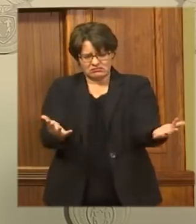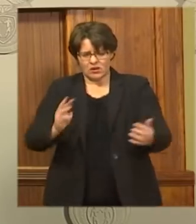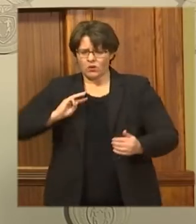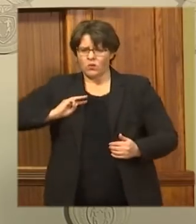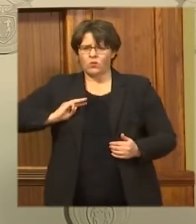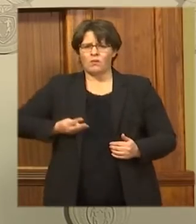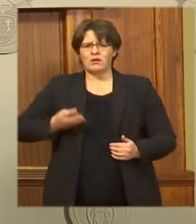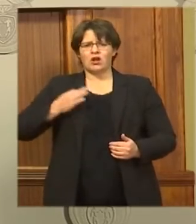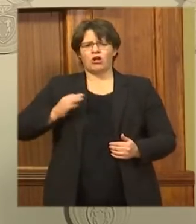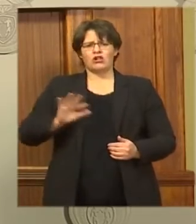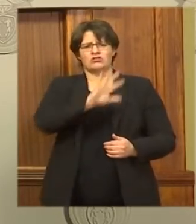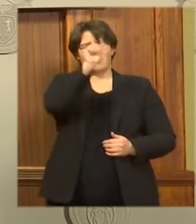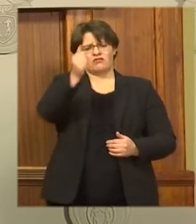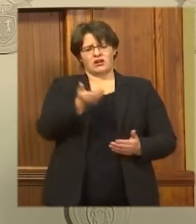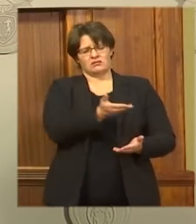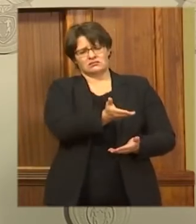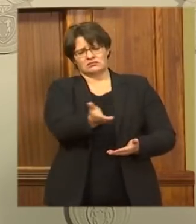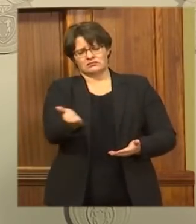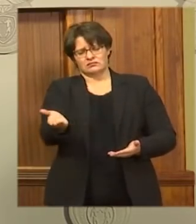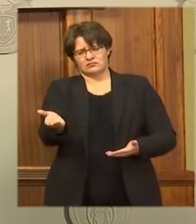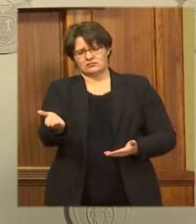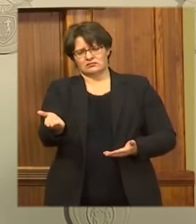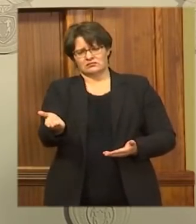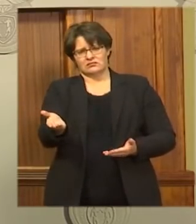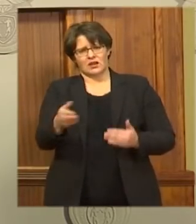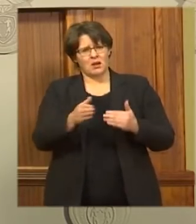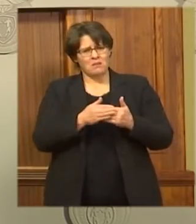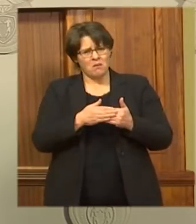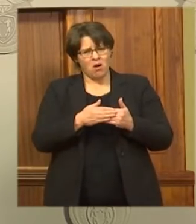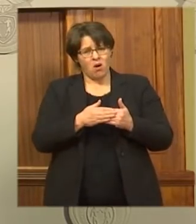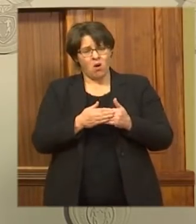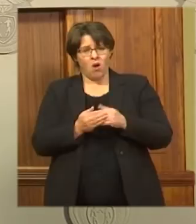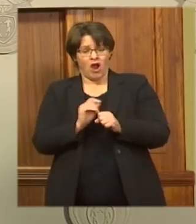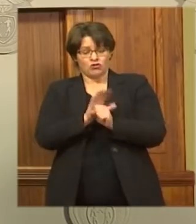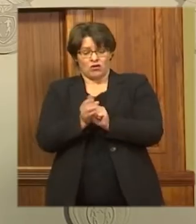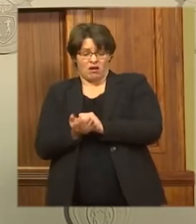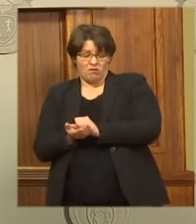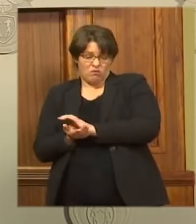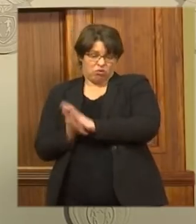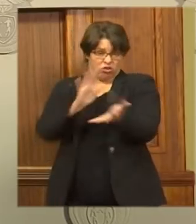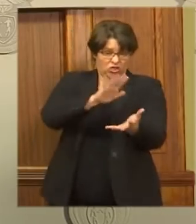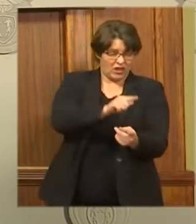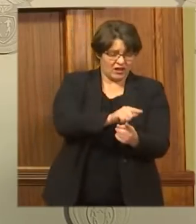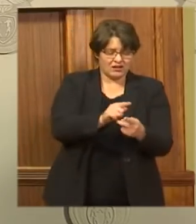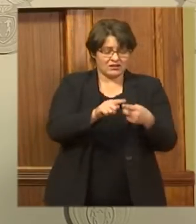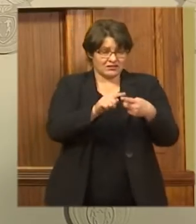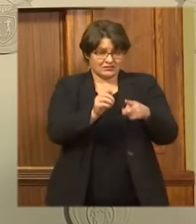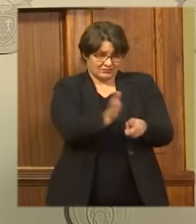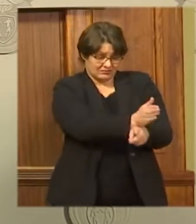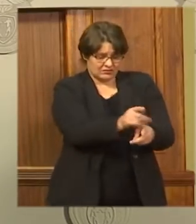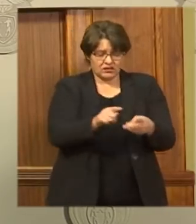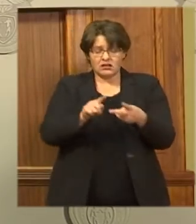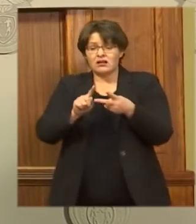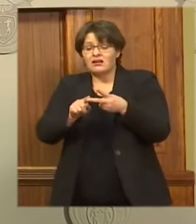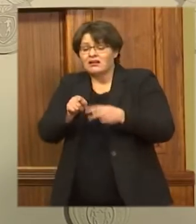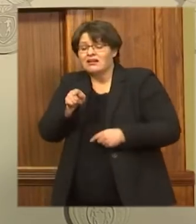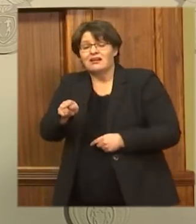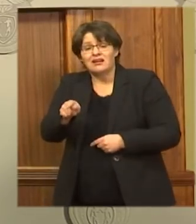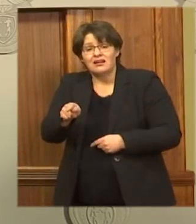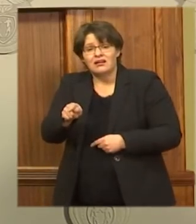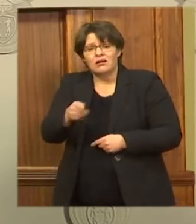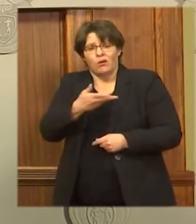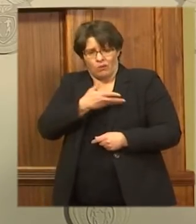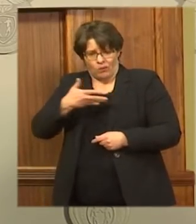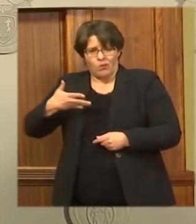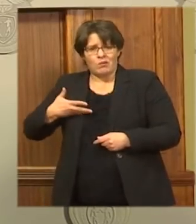evening to talk about another pandemic that is raging in our country: the killing of